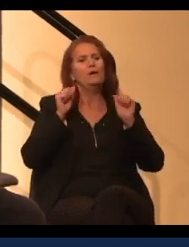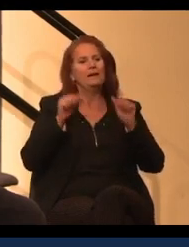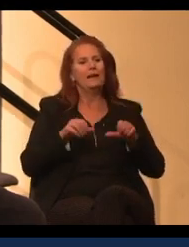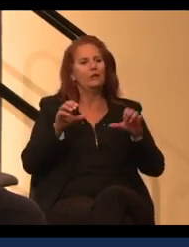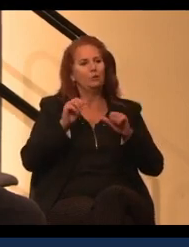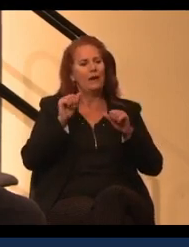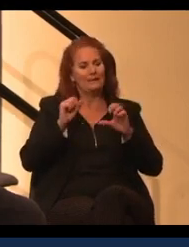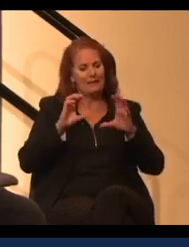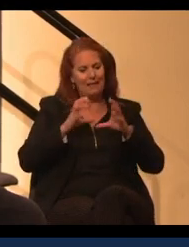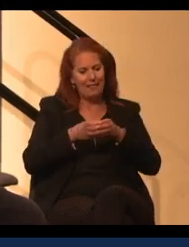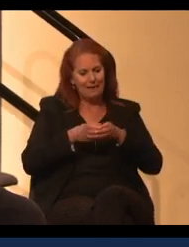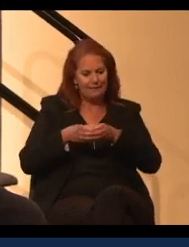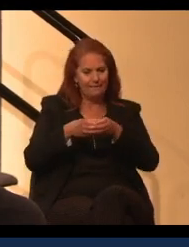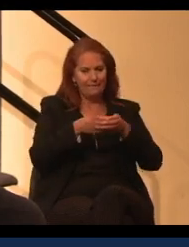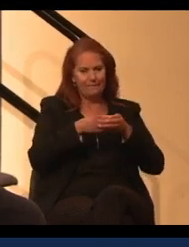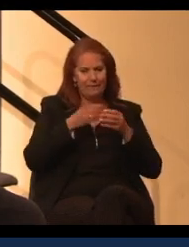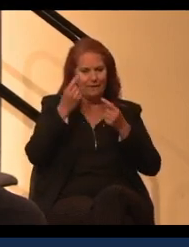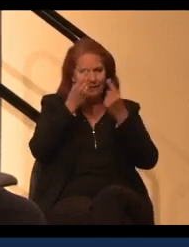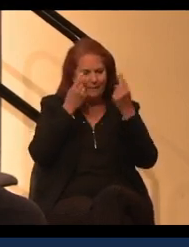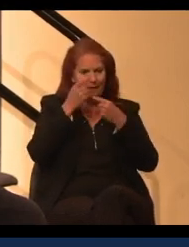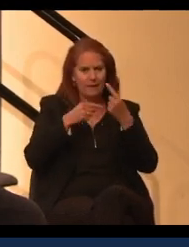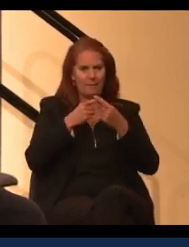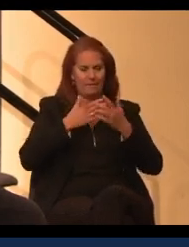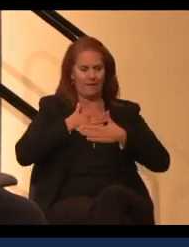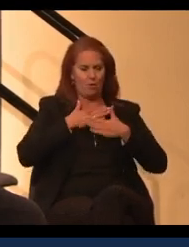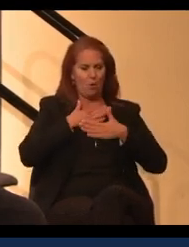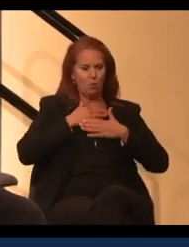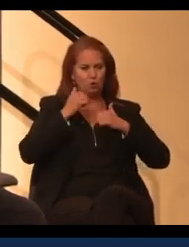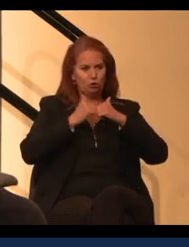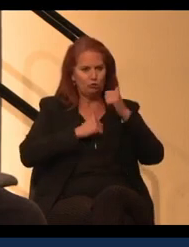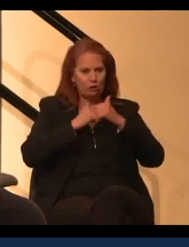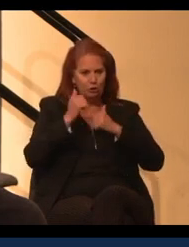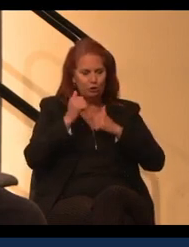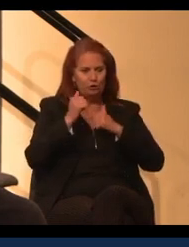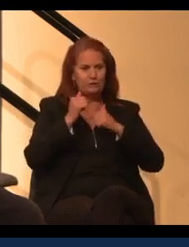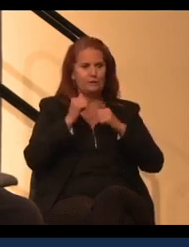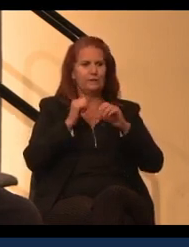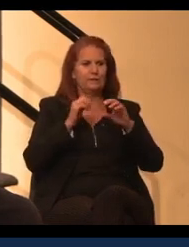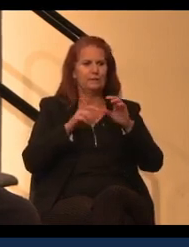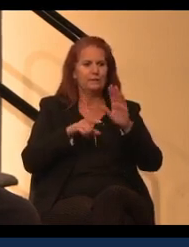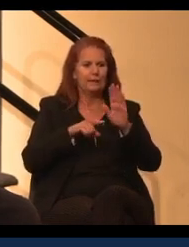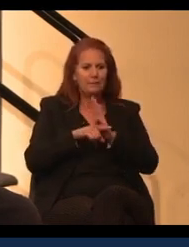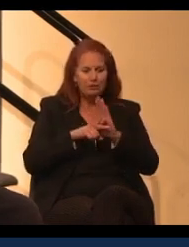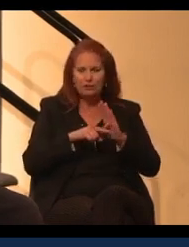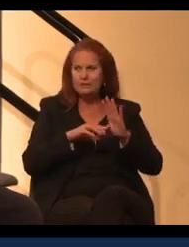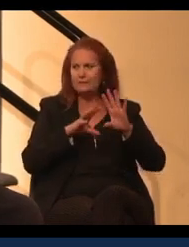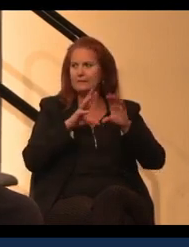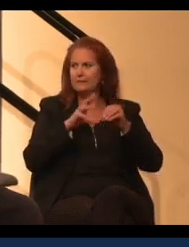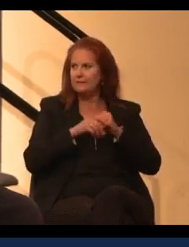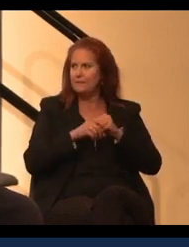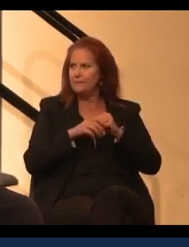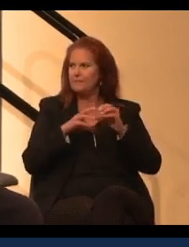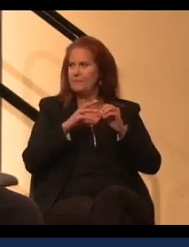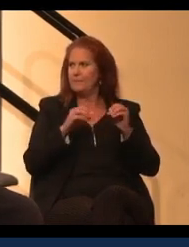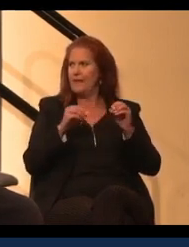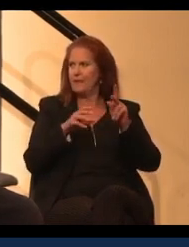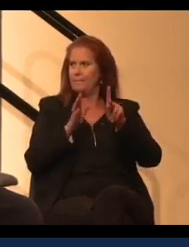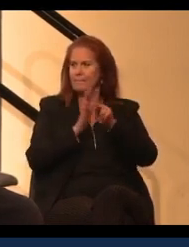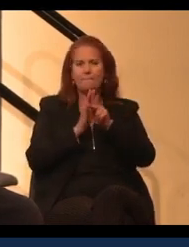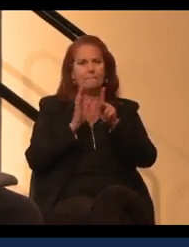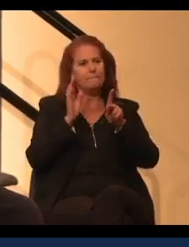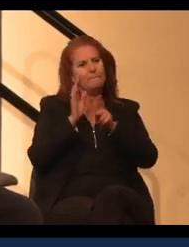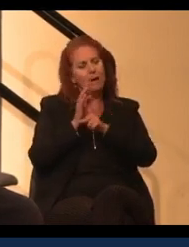as a collective, and thinking as well about our own structures, the conditions, and to a larger extent, some of the